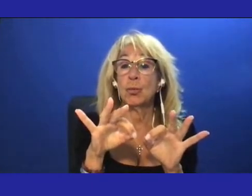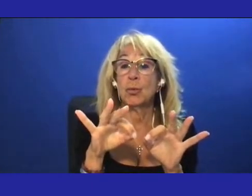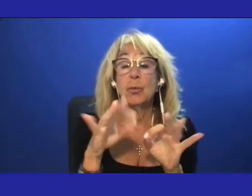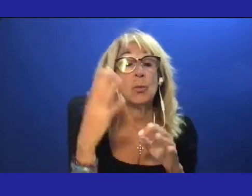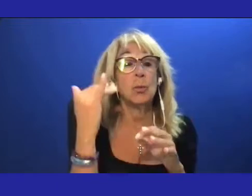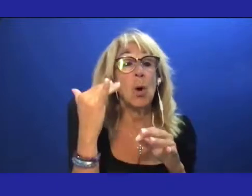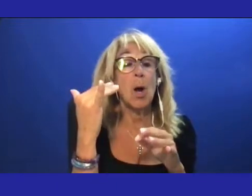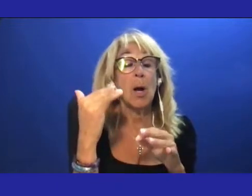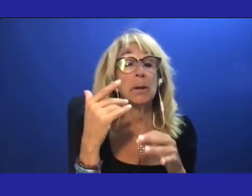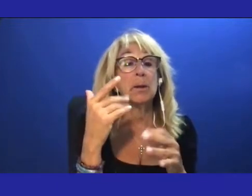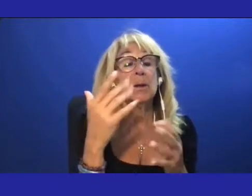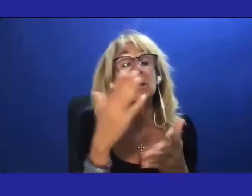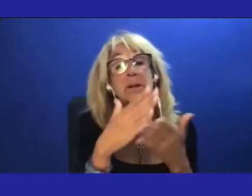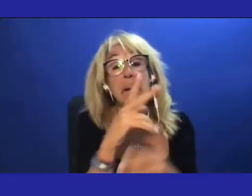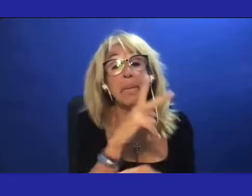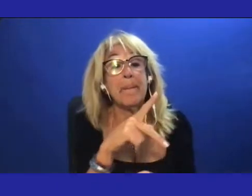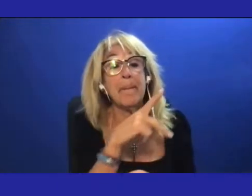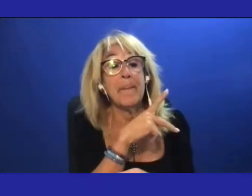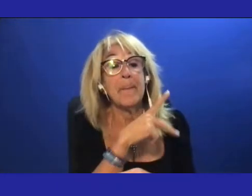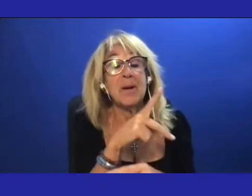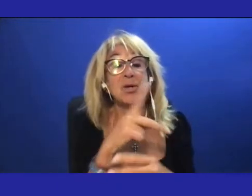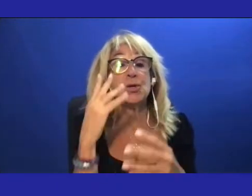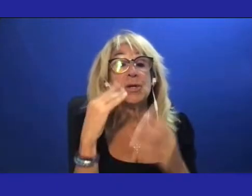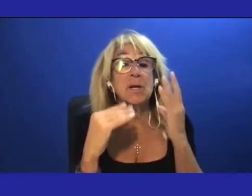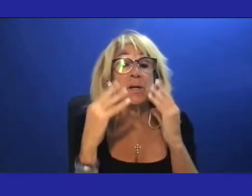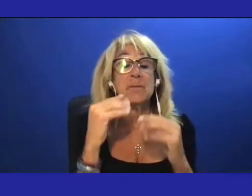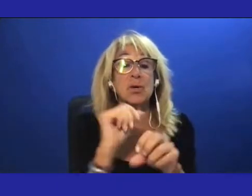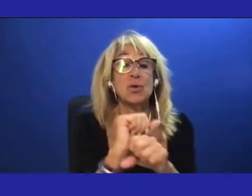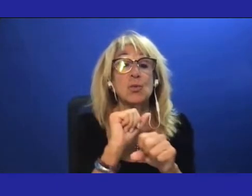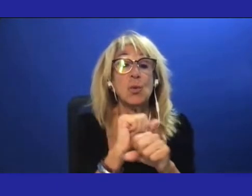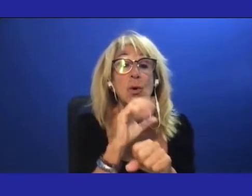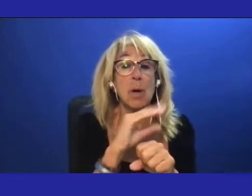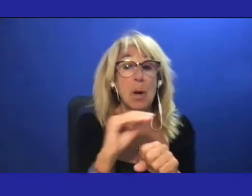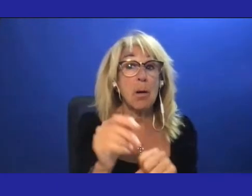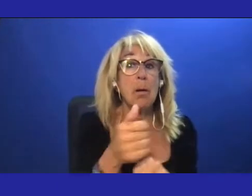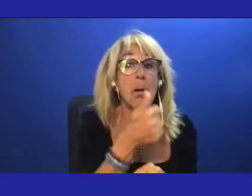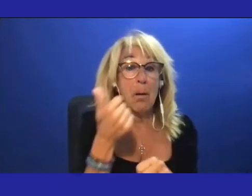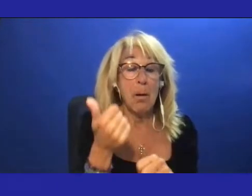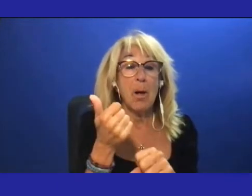experience surveying work, as well as parts of the other scope of work, are